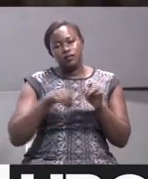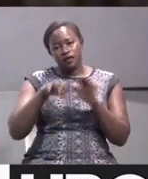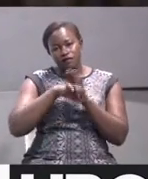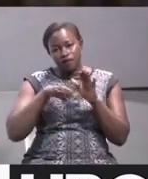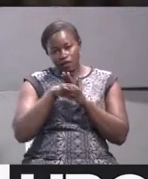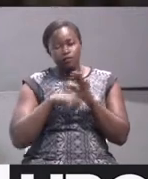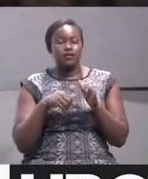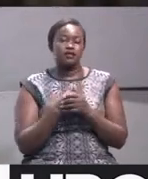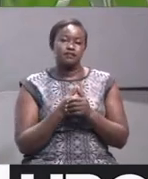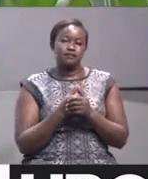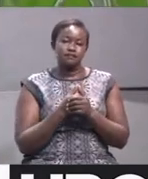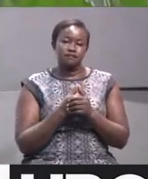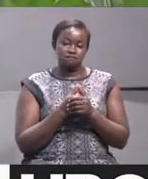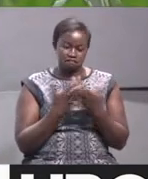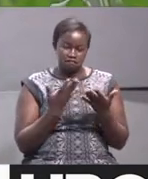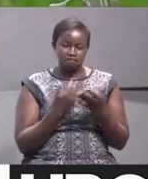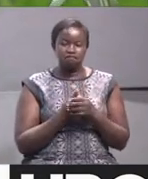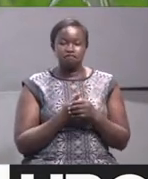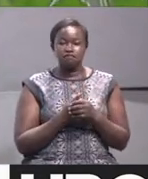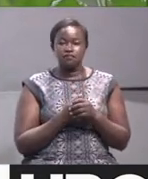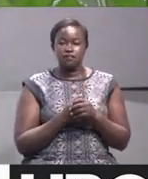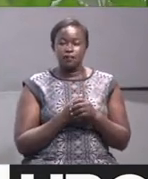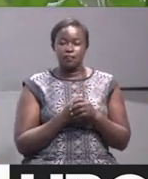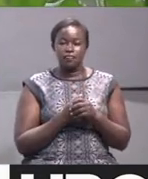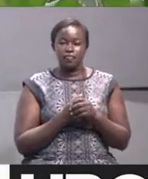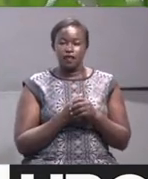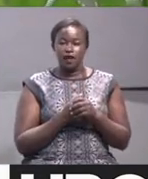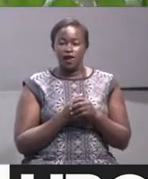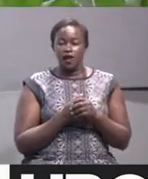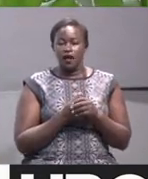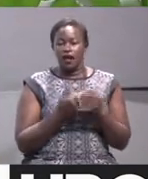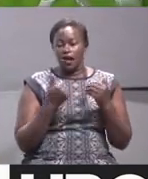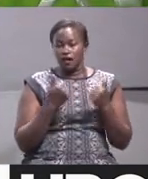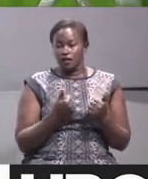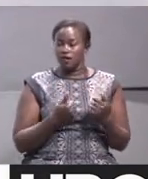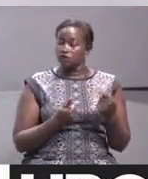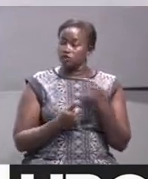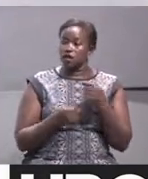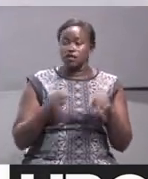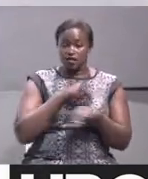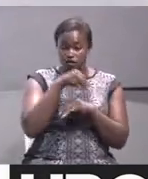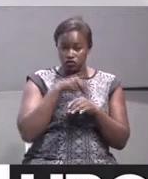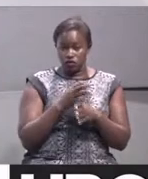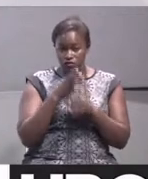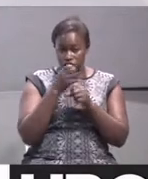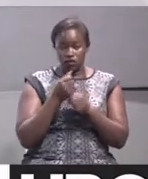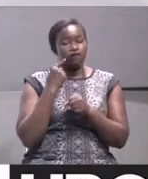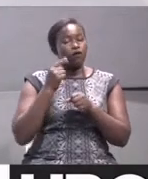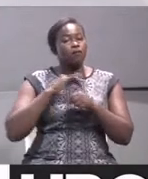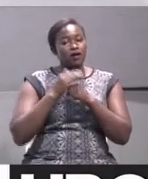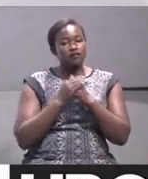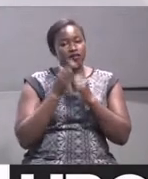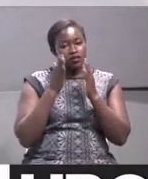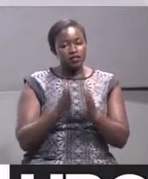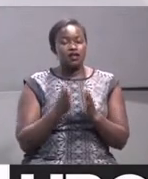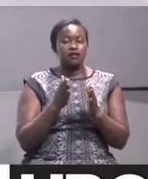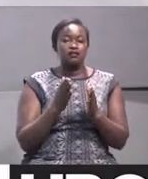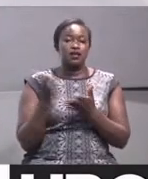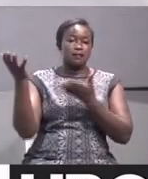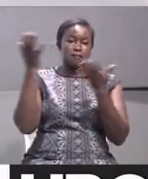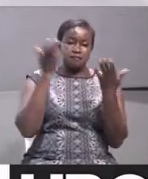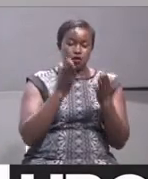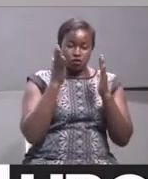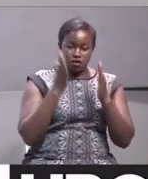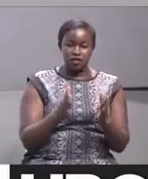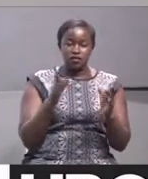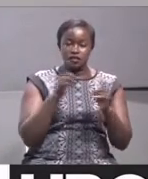I mean environment and the environment as a whole. CropLife Uganda, a national association of manufacturers, importers and suppliers